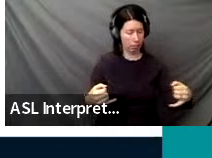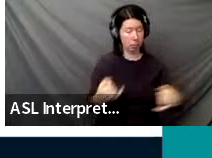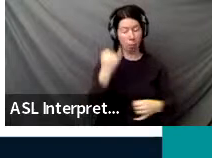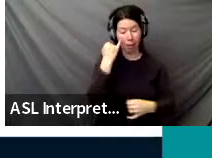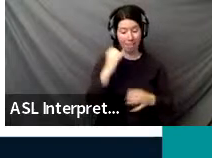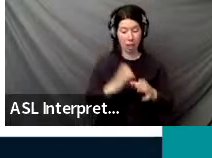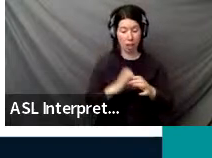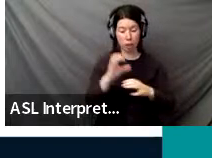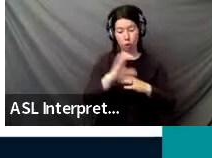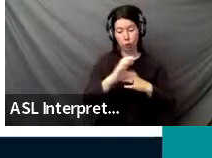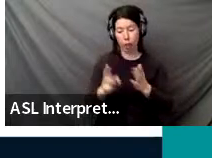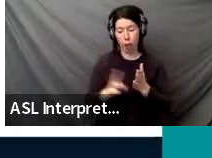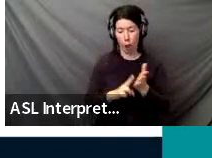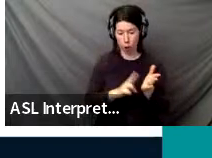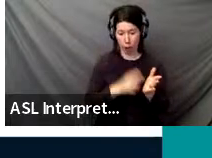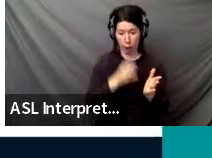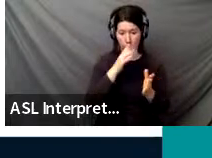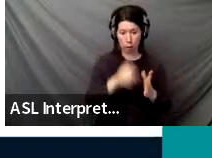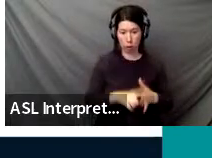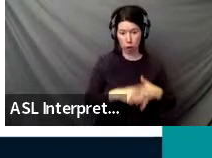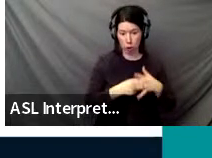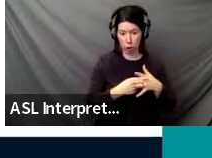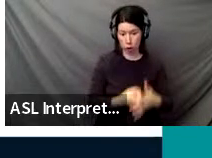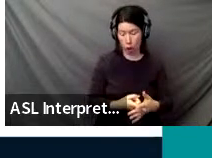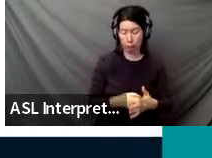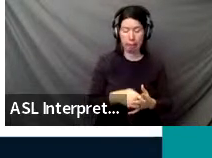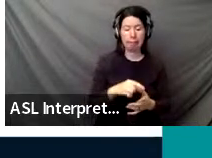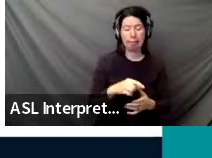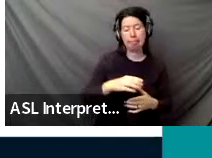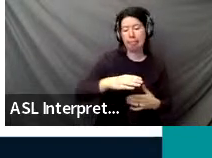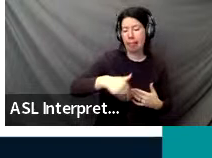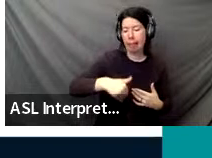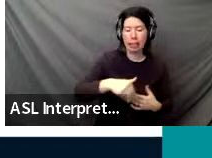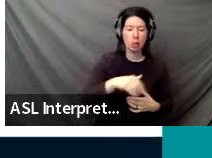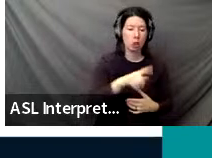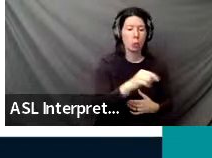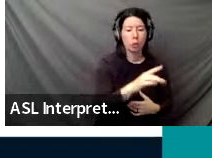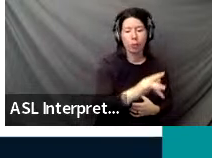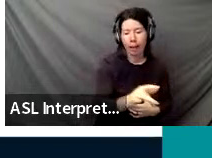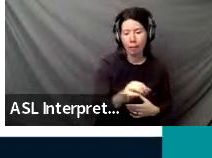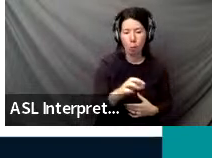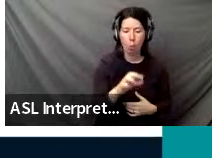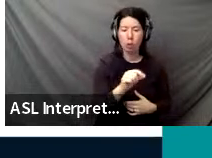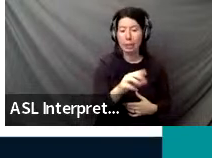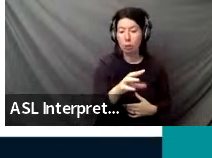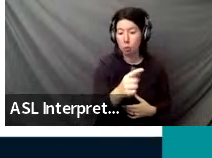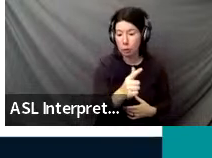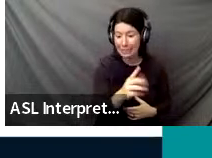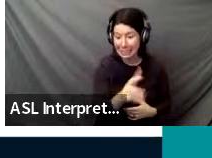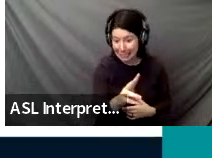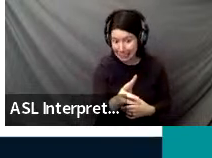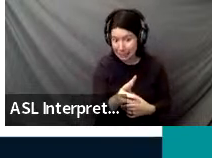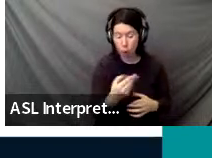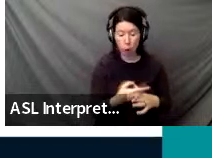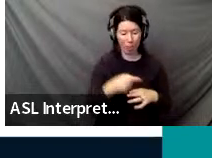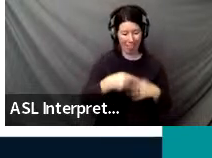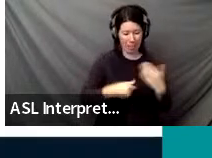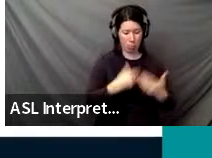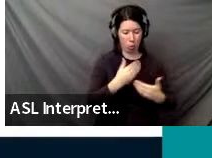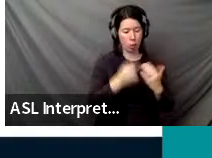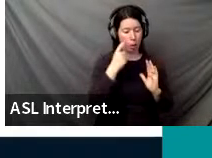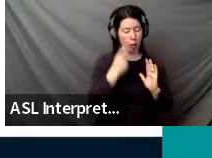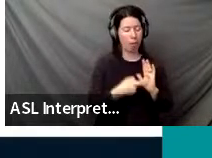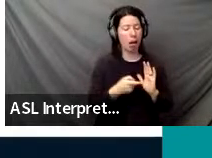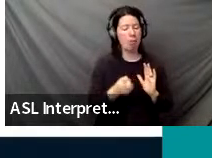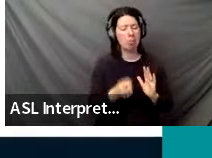construction contract, for example, is going to start in late 2025 or early 26, we actually use this process to identify what we think